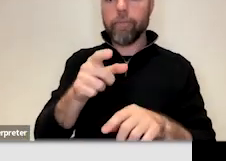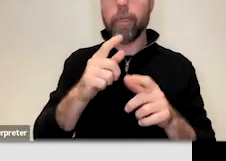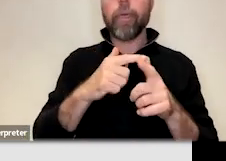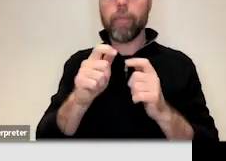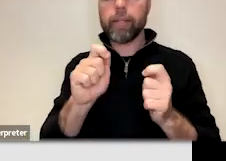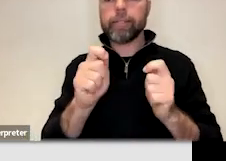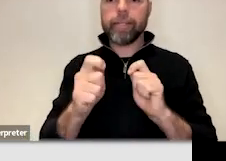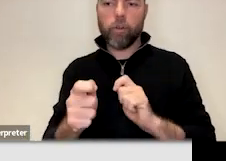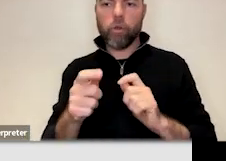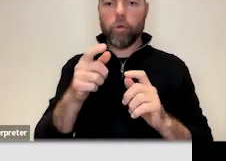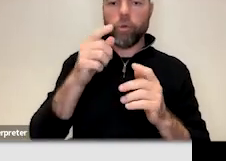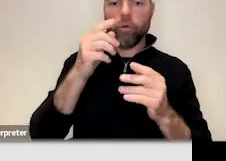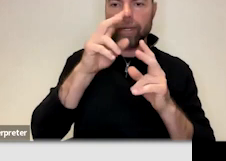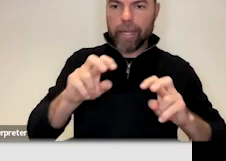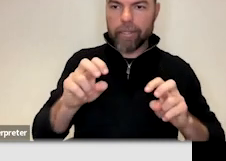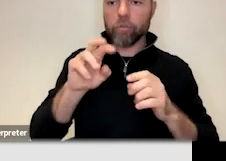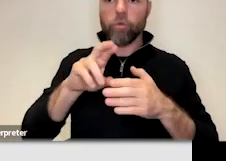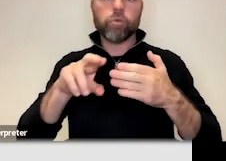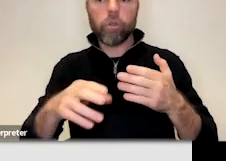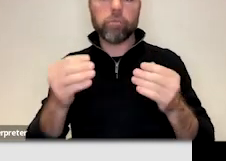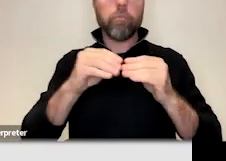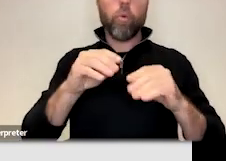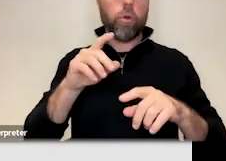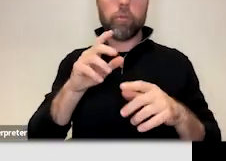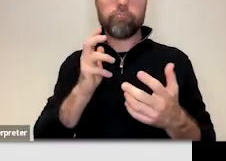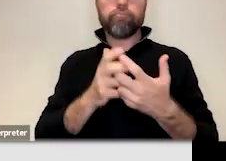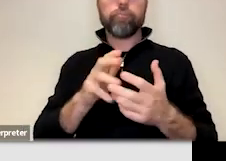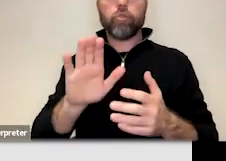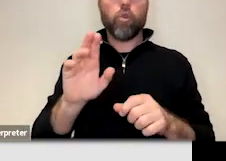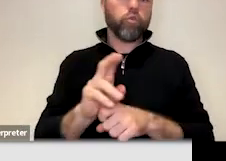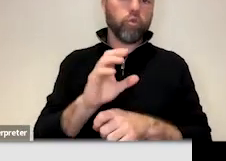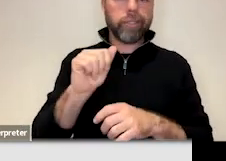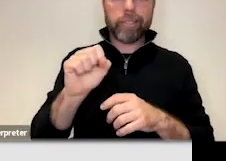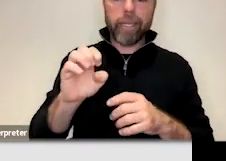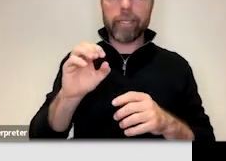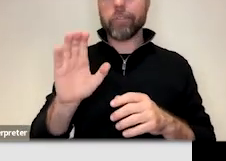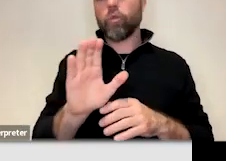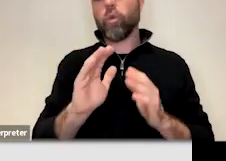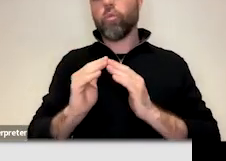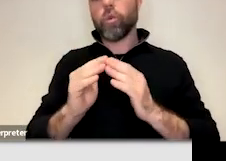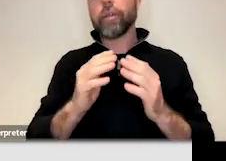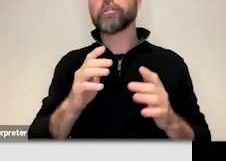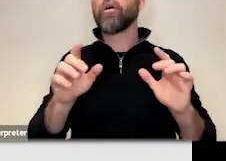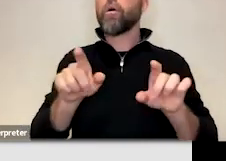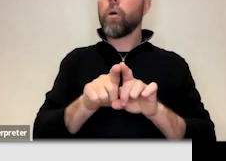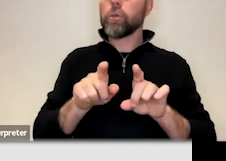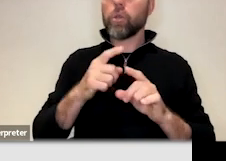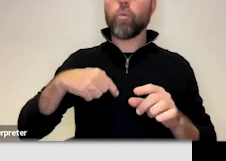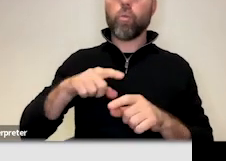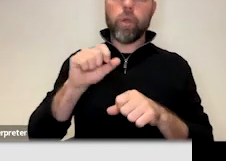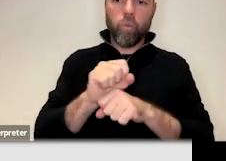those analyses or those outcomes even more to your use cases and to your communities. And then we've been